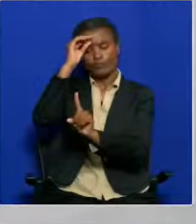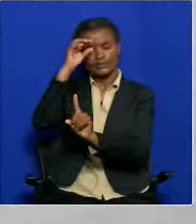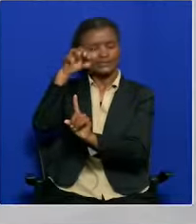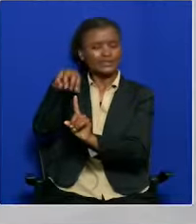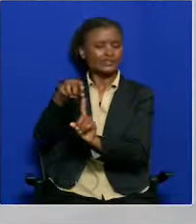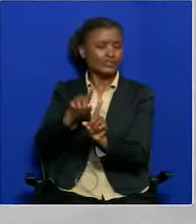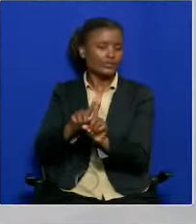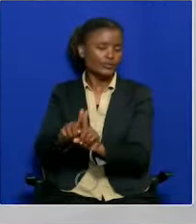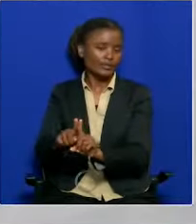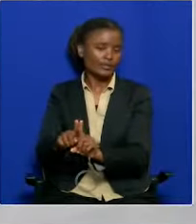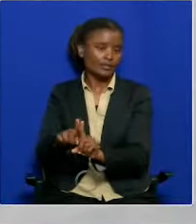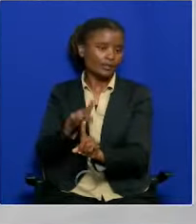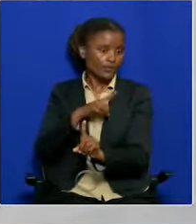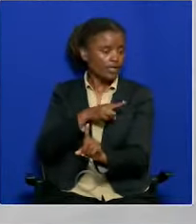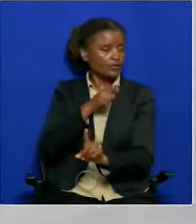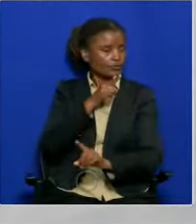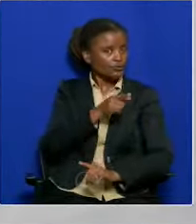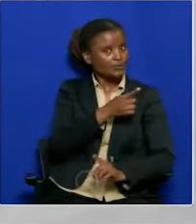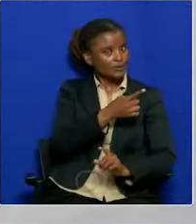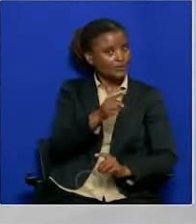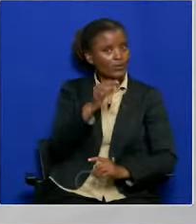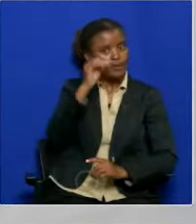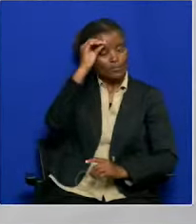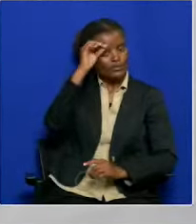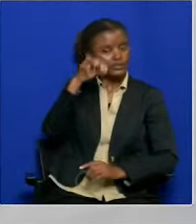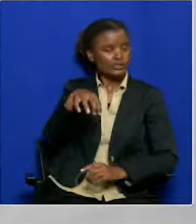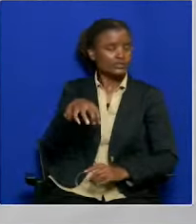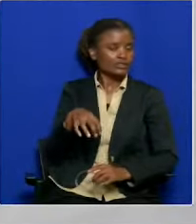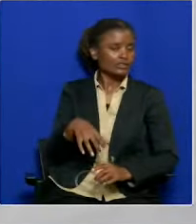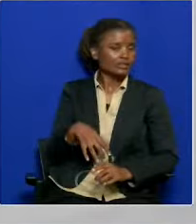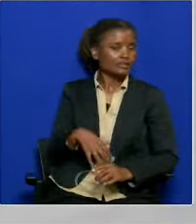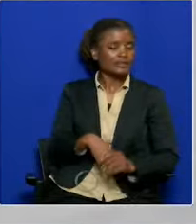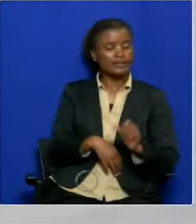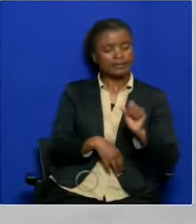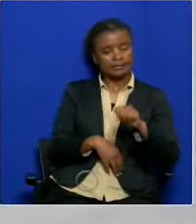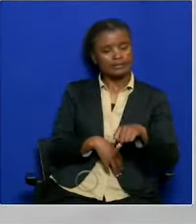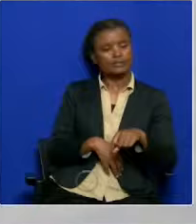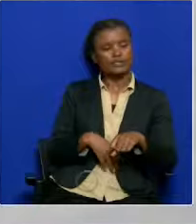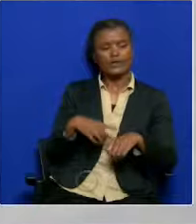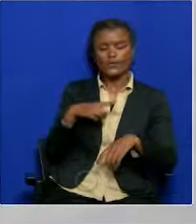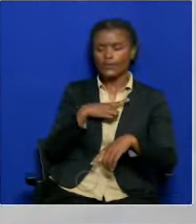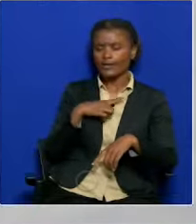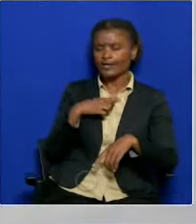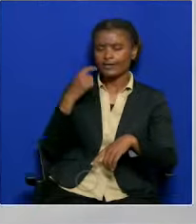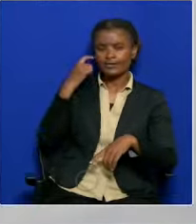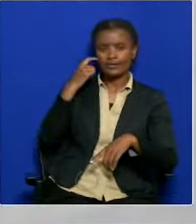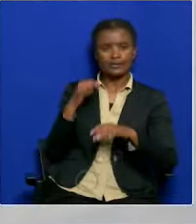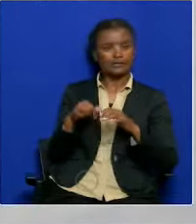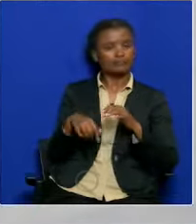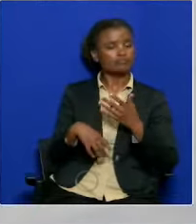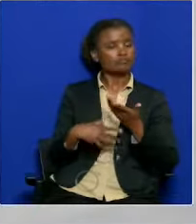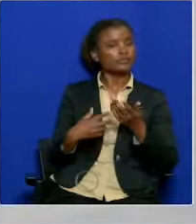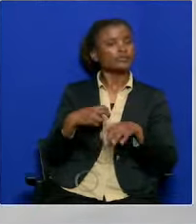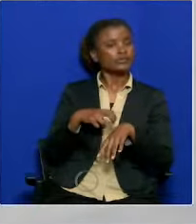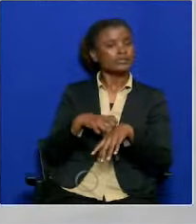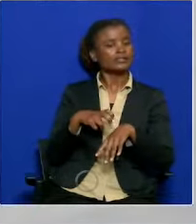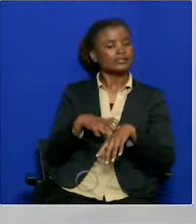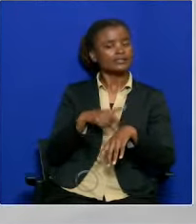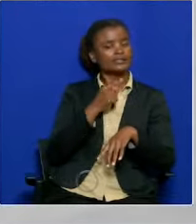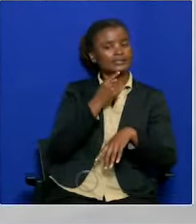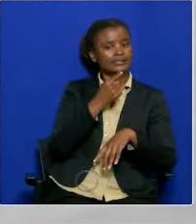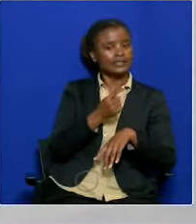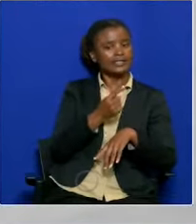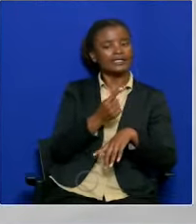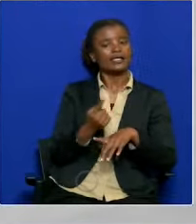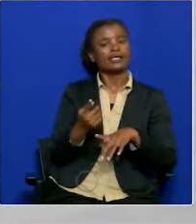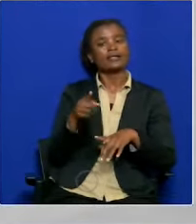station. Yes. Why do you consider it necessary to have Sergeant Nkosi go